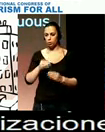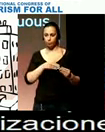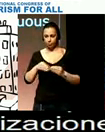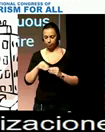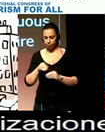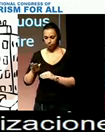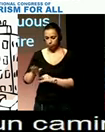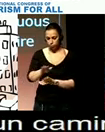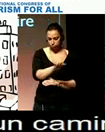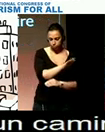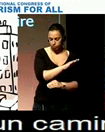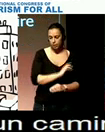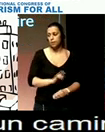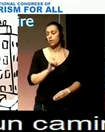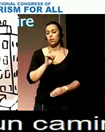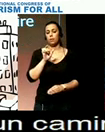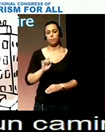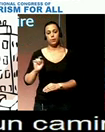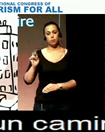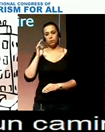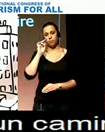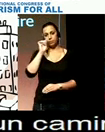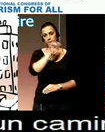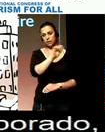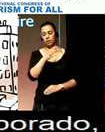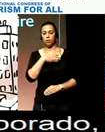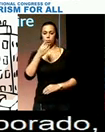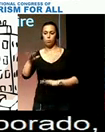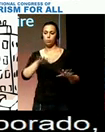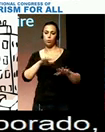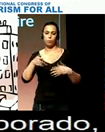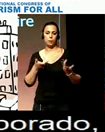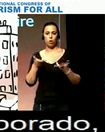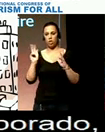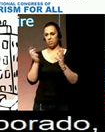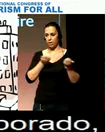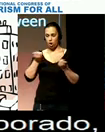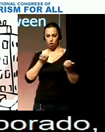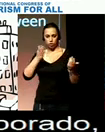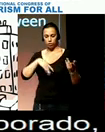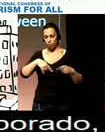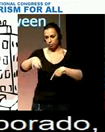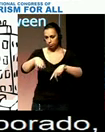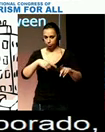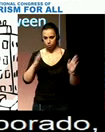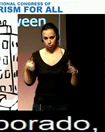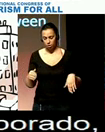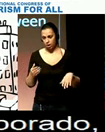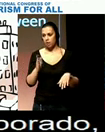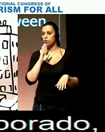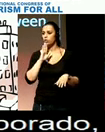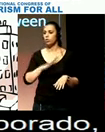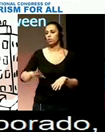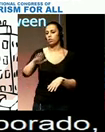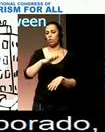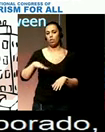Visitors can move freely without crossing traffic between the main heritage sites and the central metro stations. The